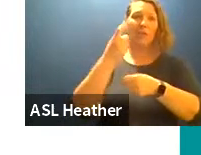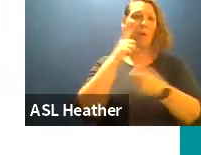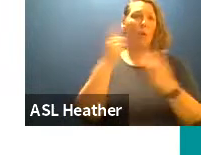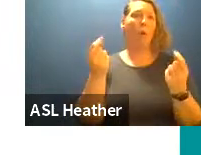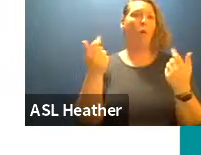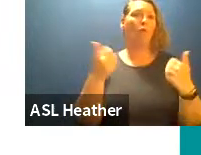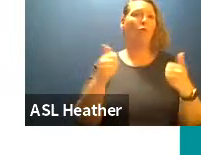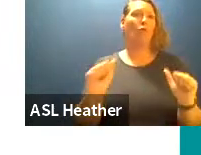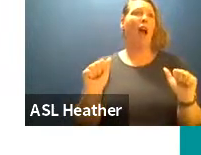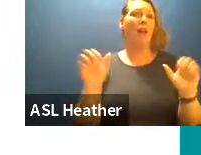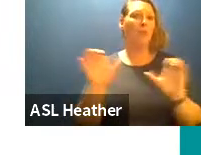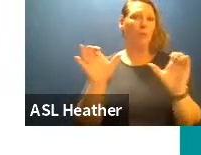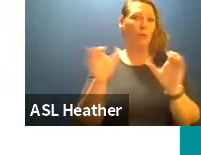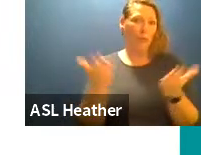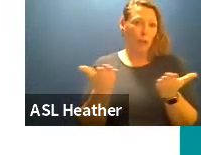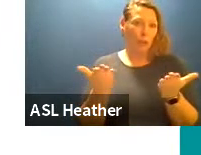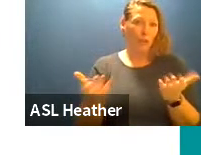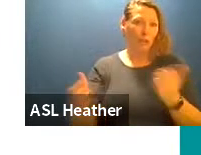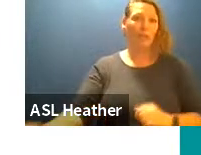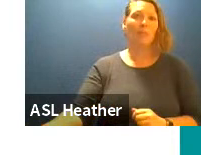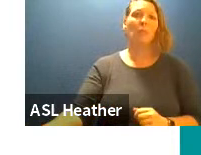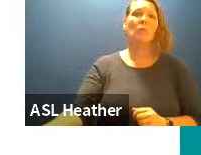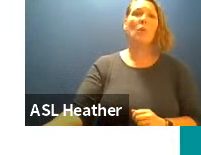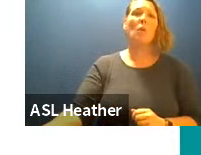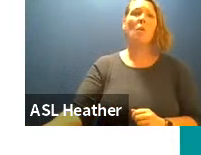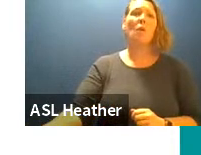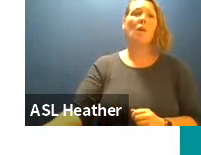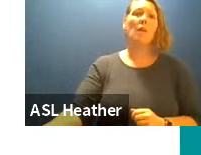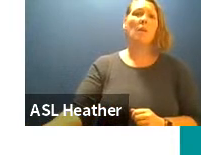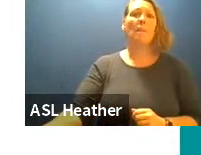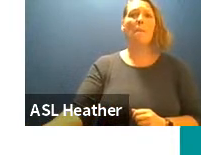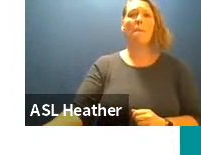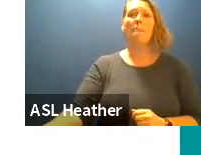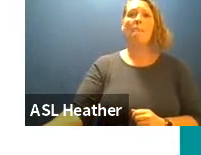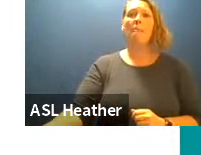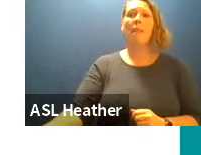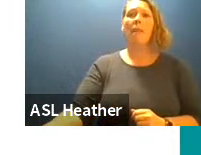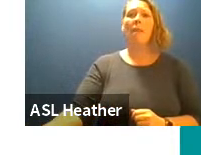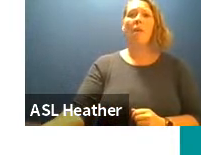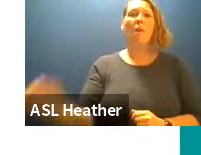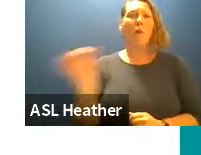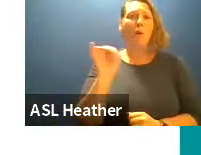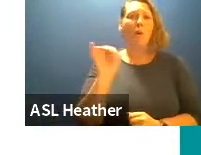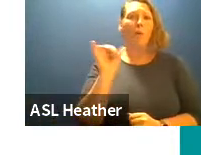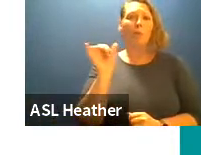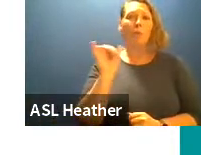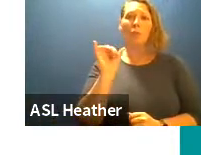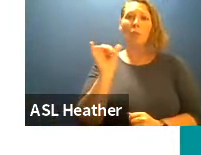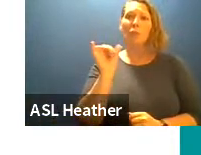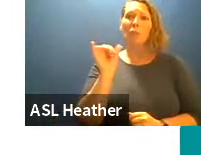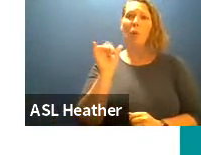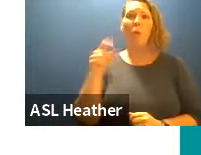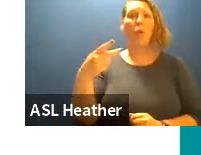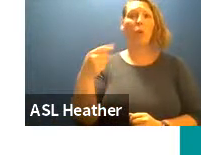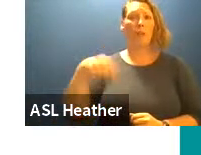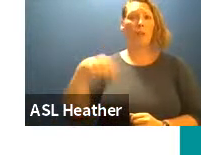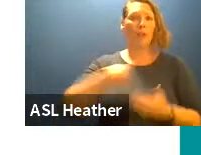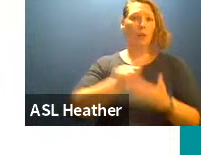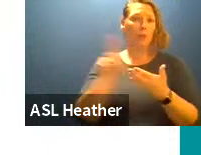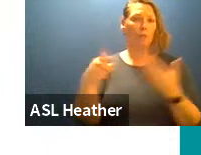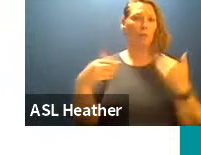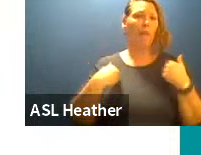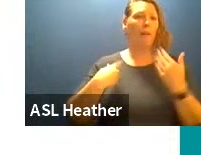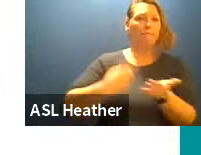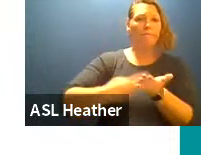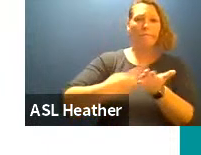trying to get accomplished here. So we also, on Thursday of this week, we have a